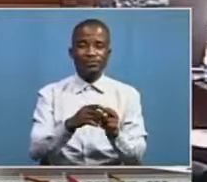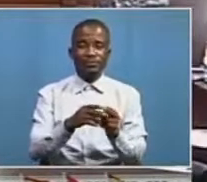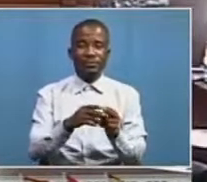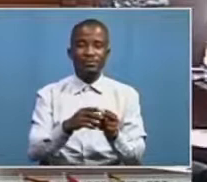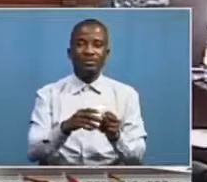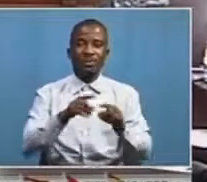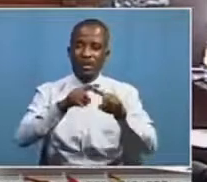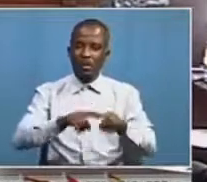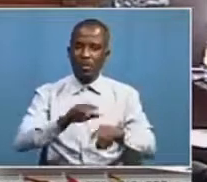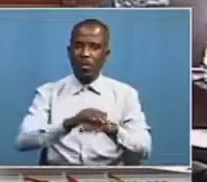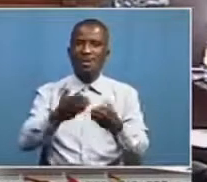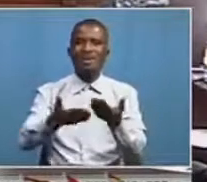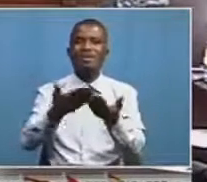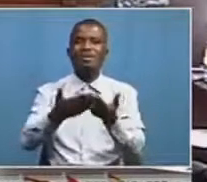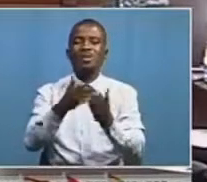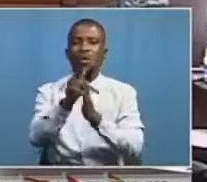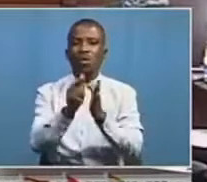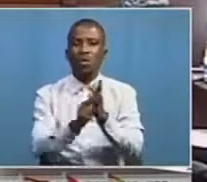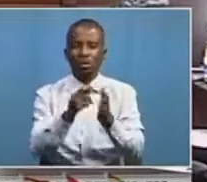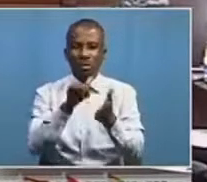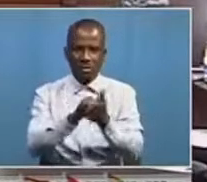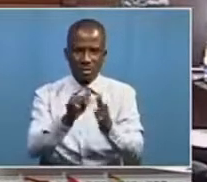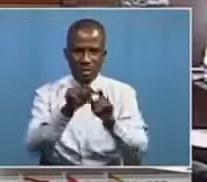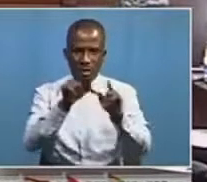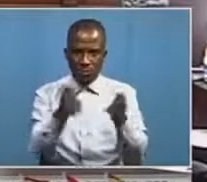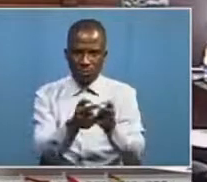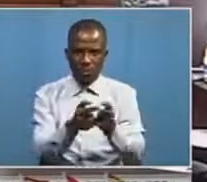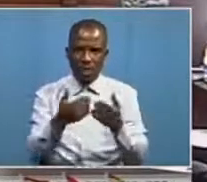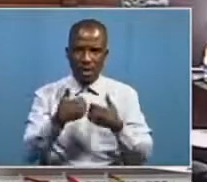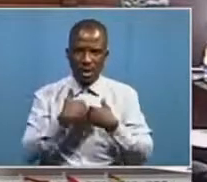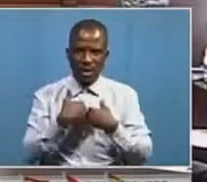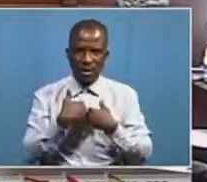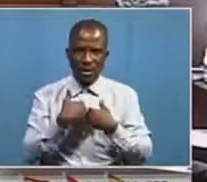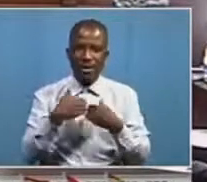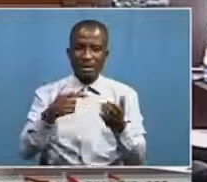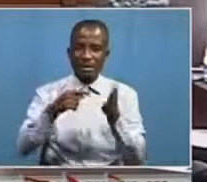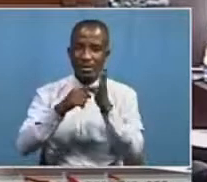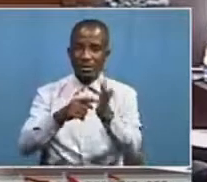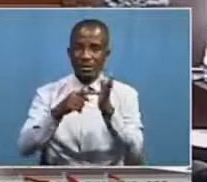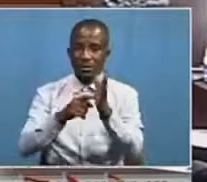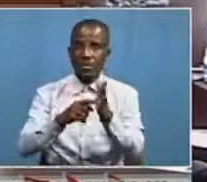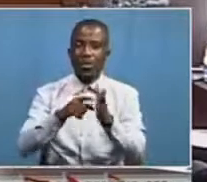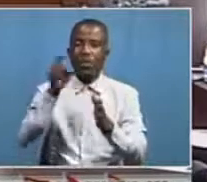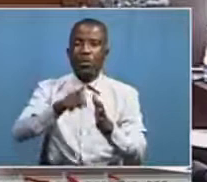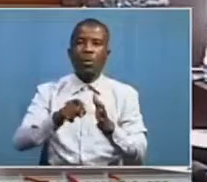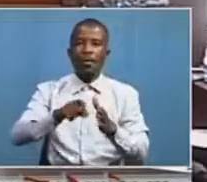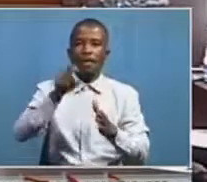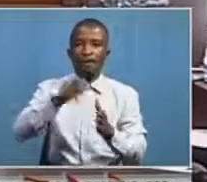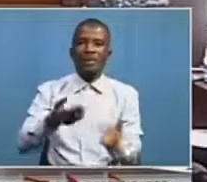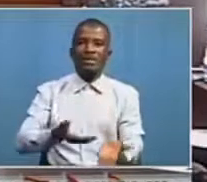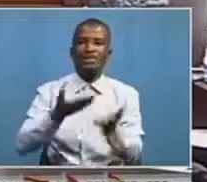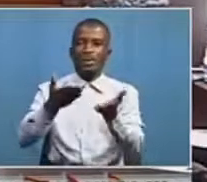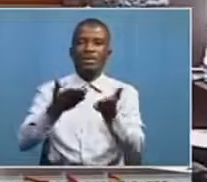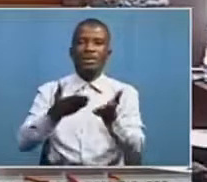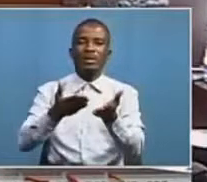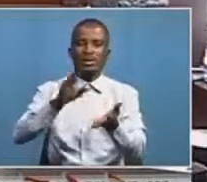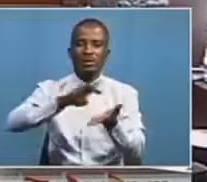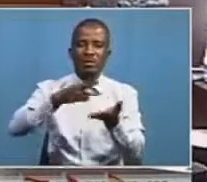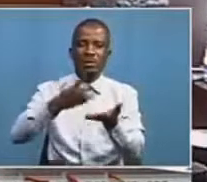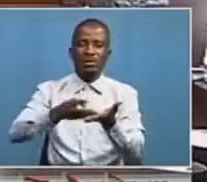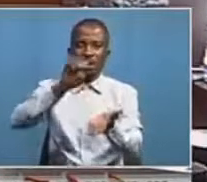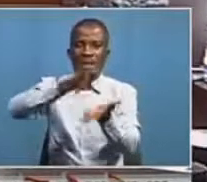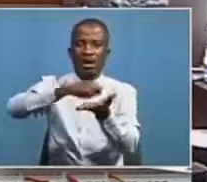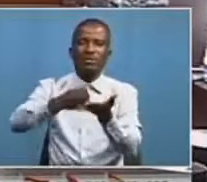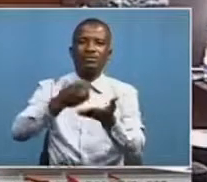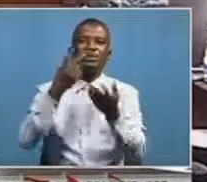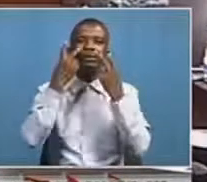basic principle of law on evidence that a party who bears the burden of proof is to produce the required evidence of the facts in issue that